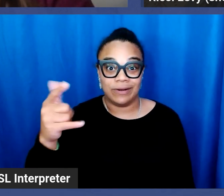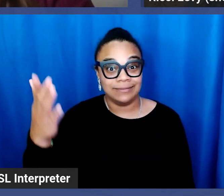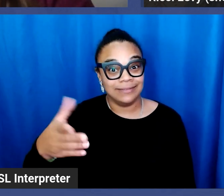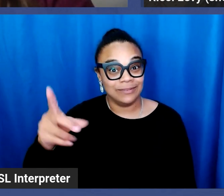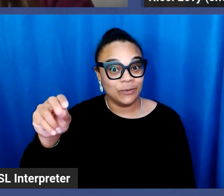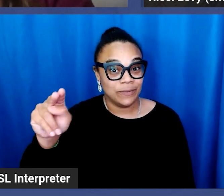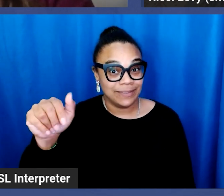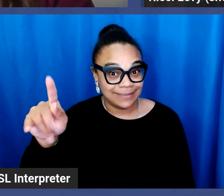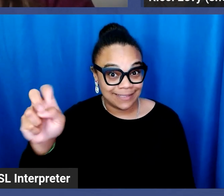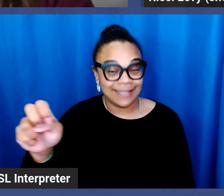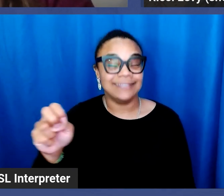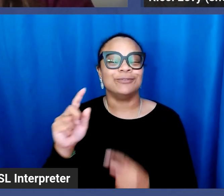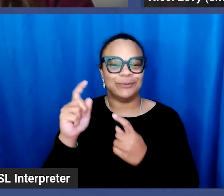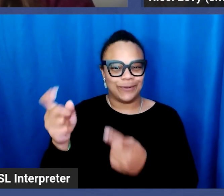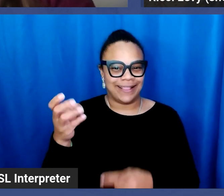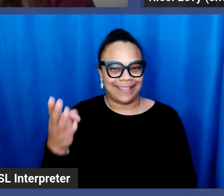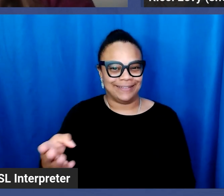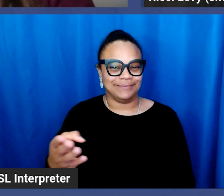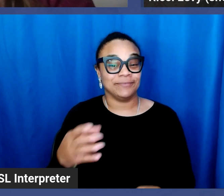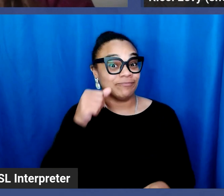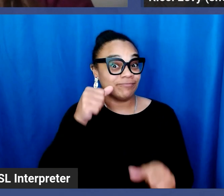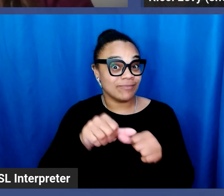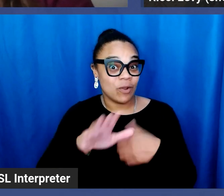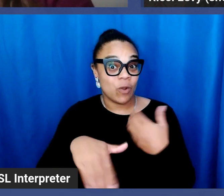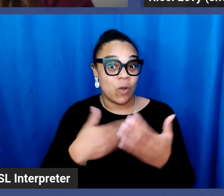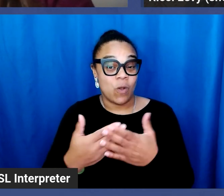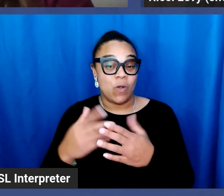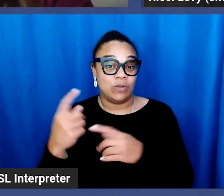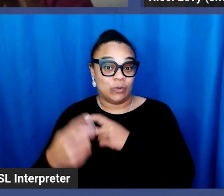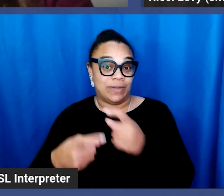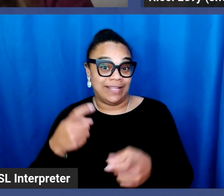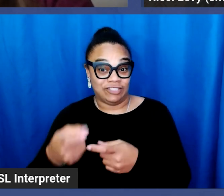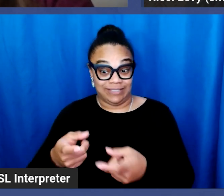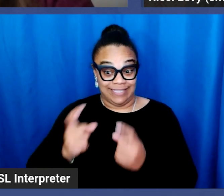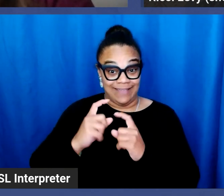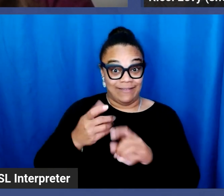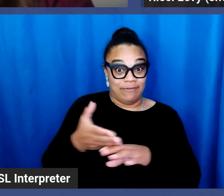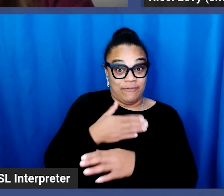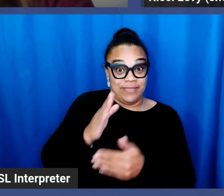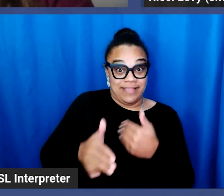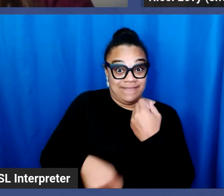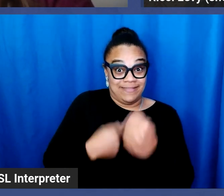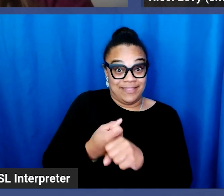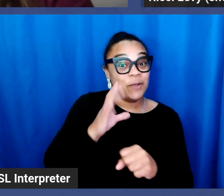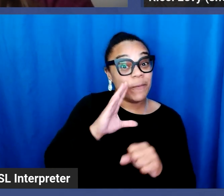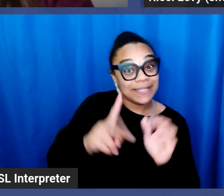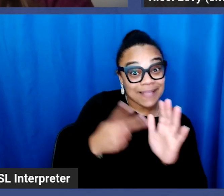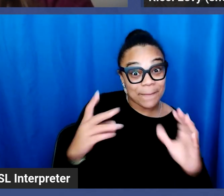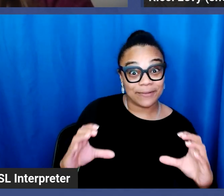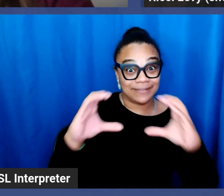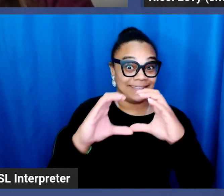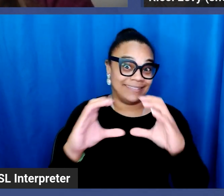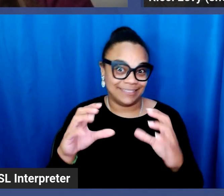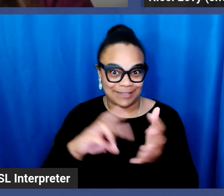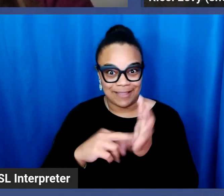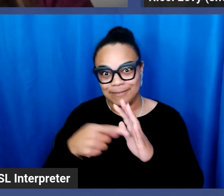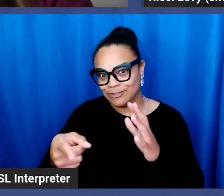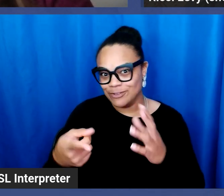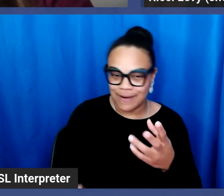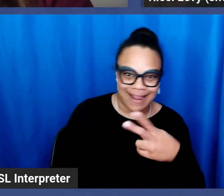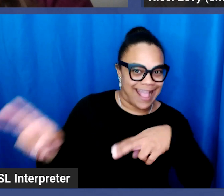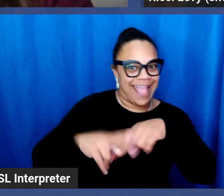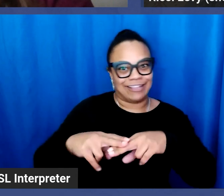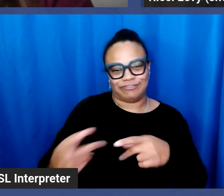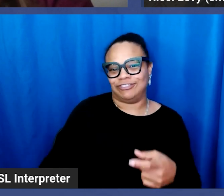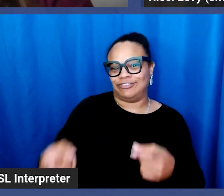woodhullfoundation.org/donate to make a donation. Remember, all donations received before the end of the year are doubled. So you're being extra, extra